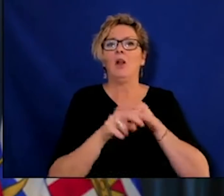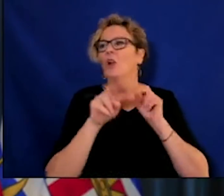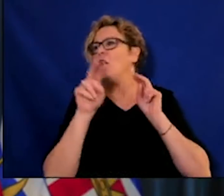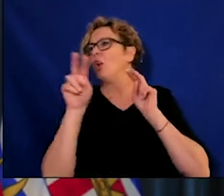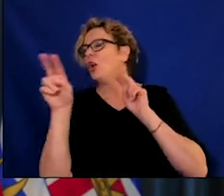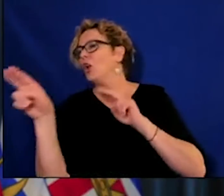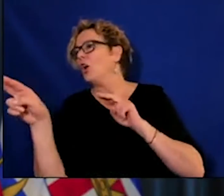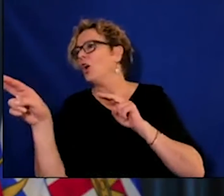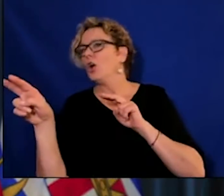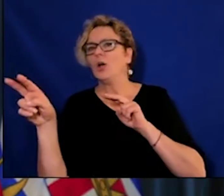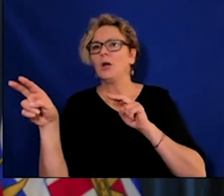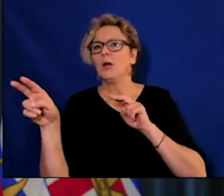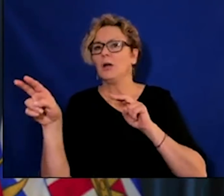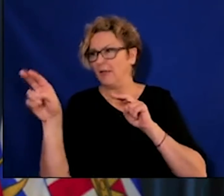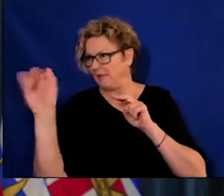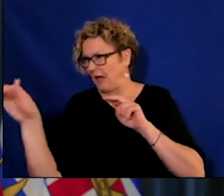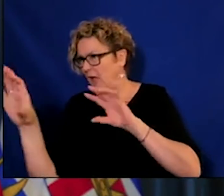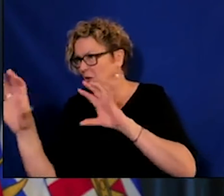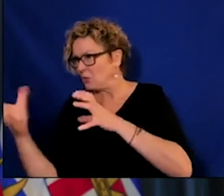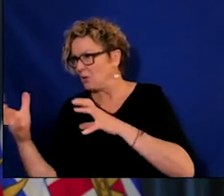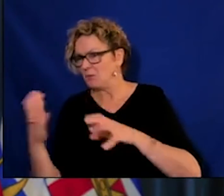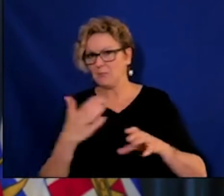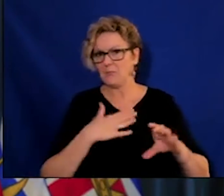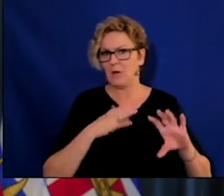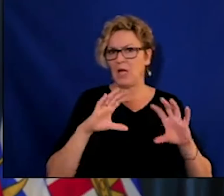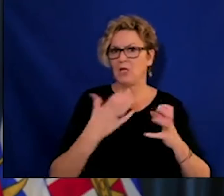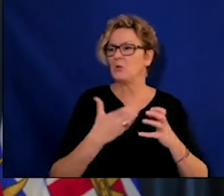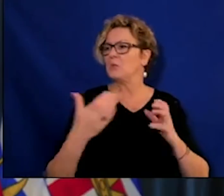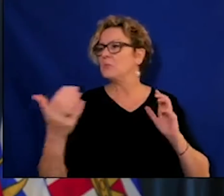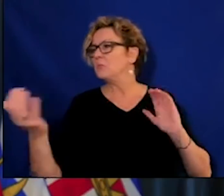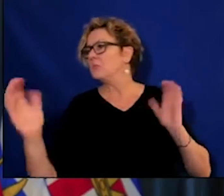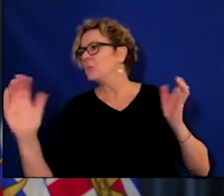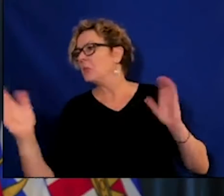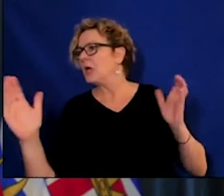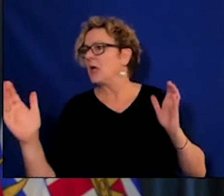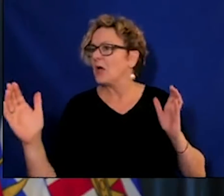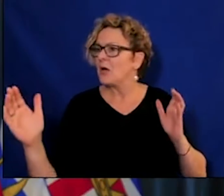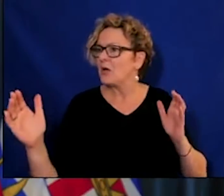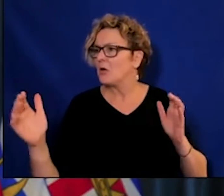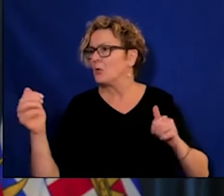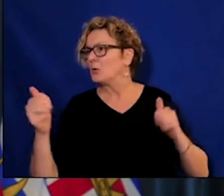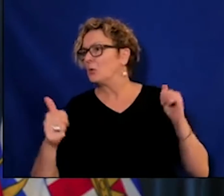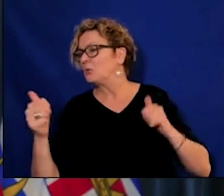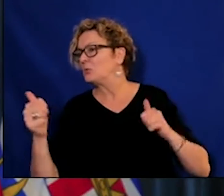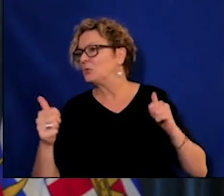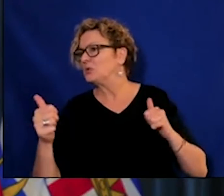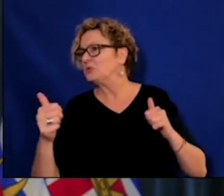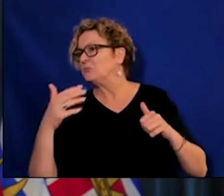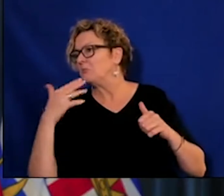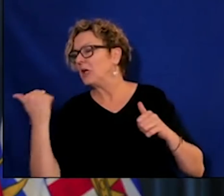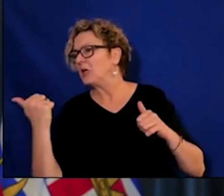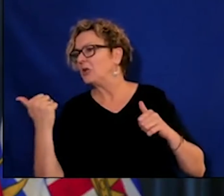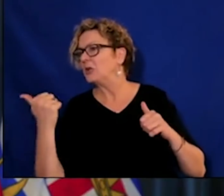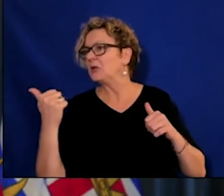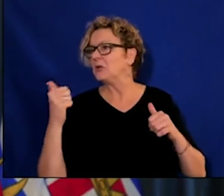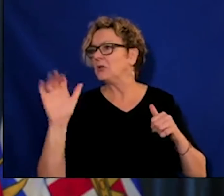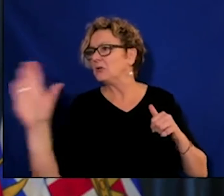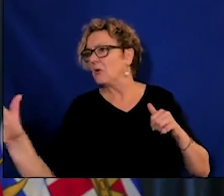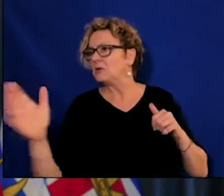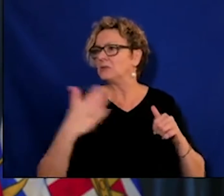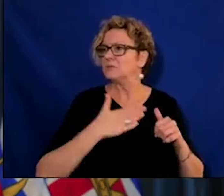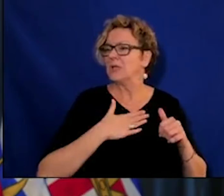health orders and guidance seek to do. They are tools for all of us to help stop this transmission